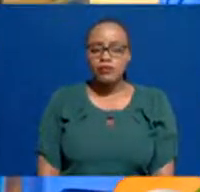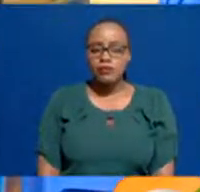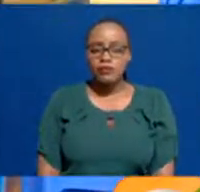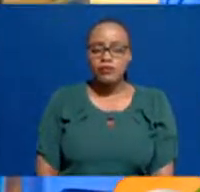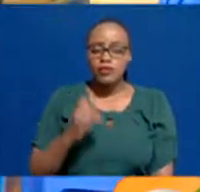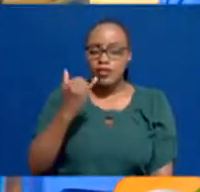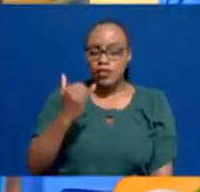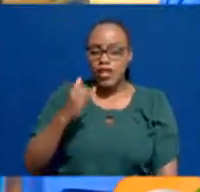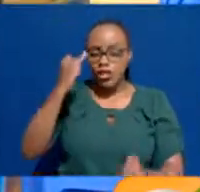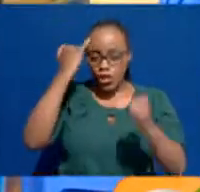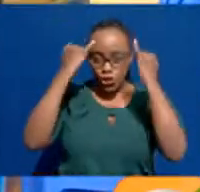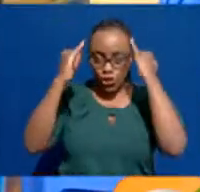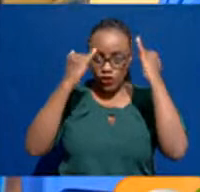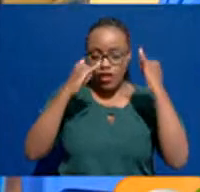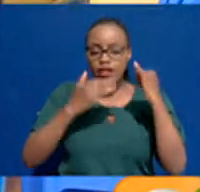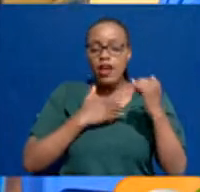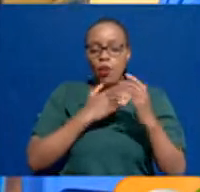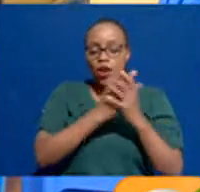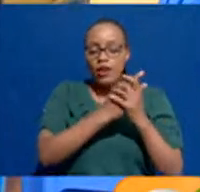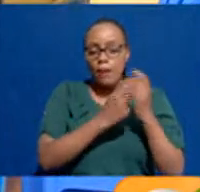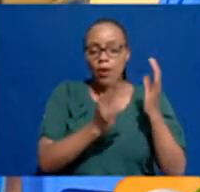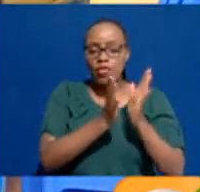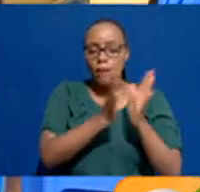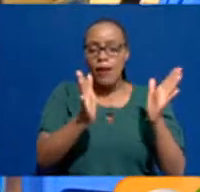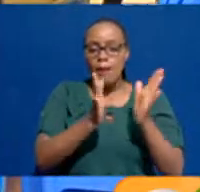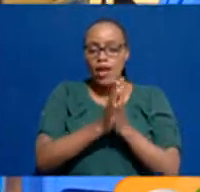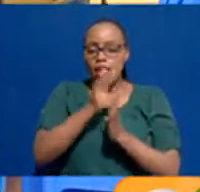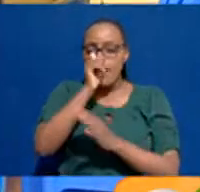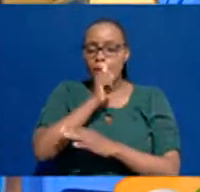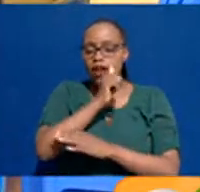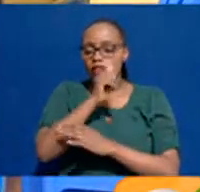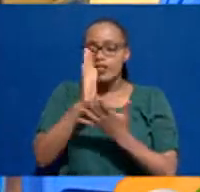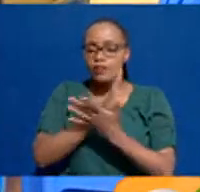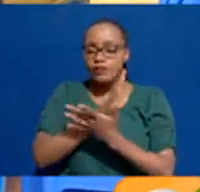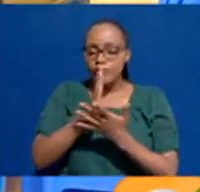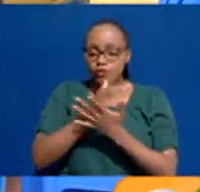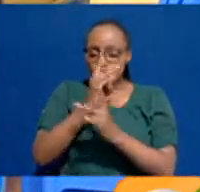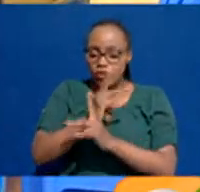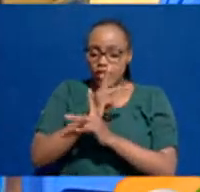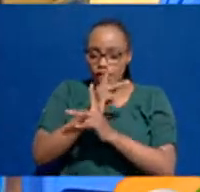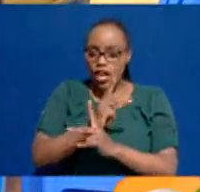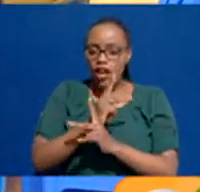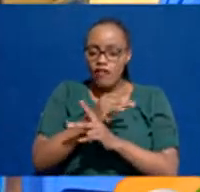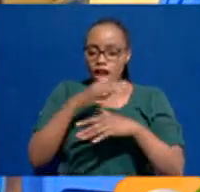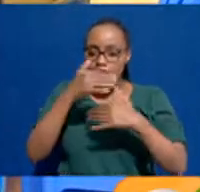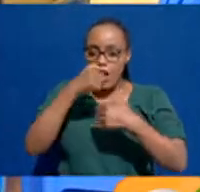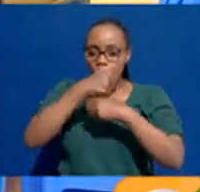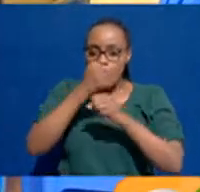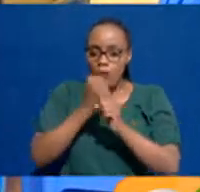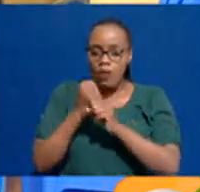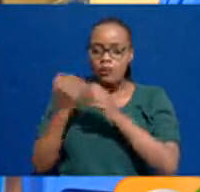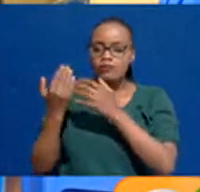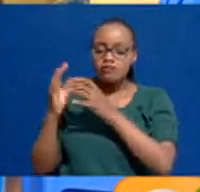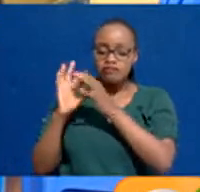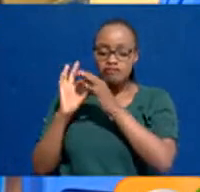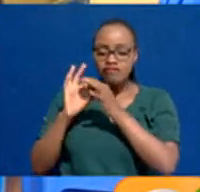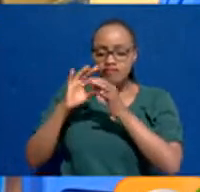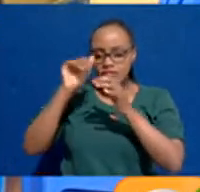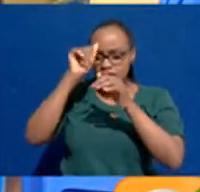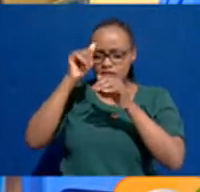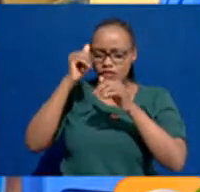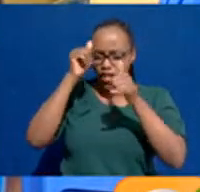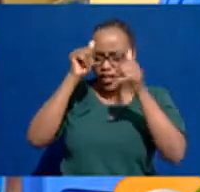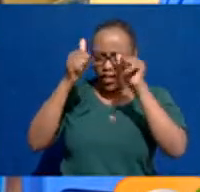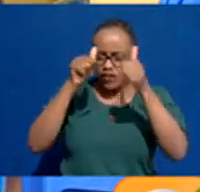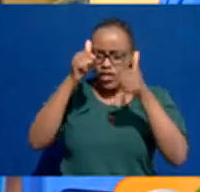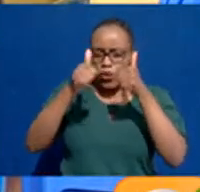The young innovators want both the public and private sectors to be keen on creating a culture of innovation